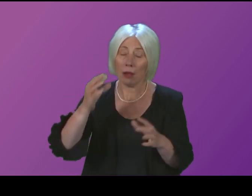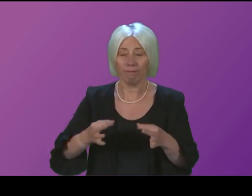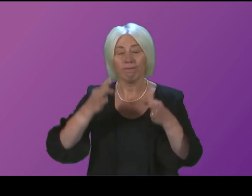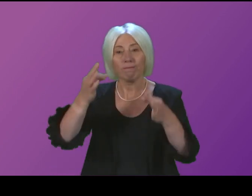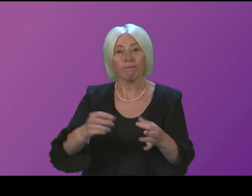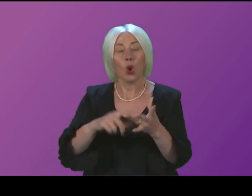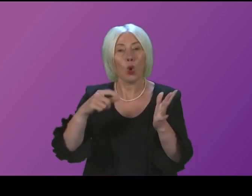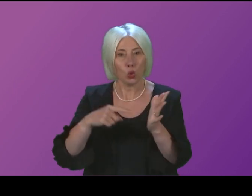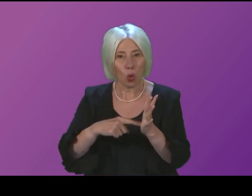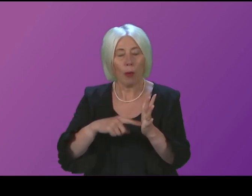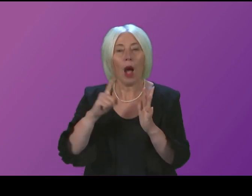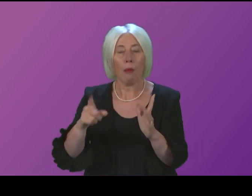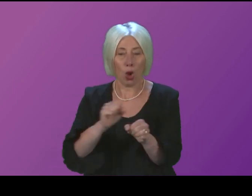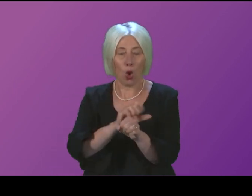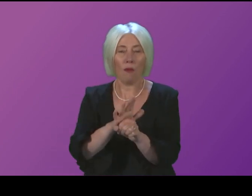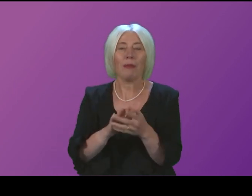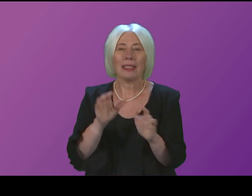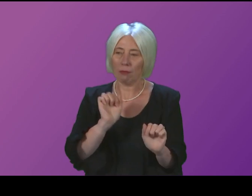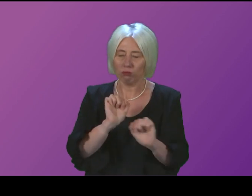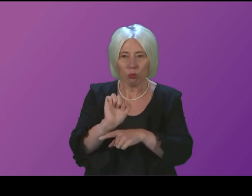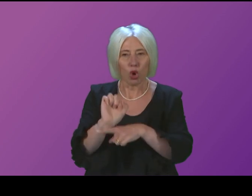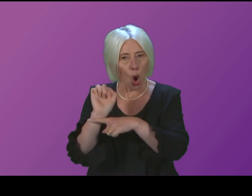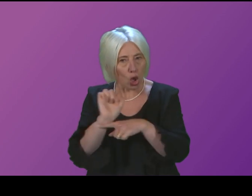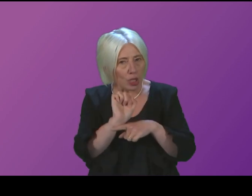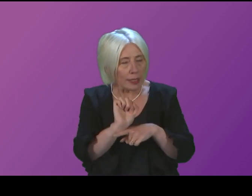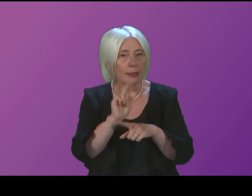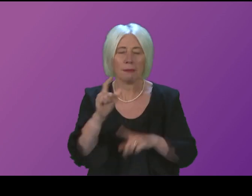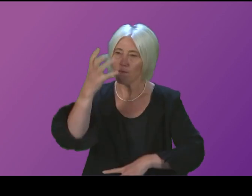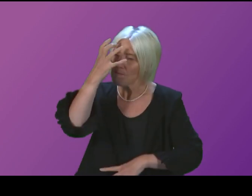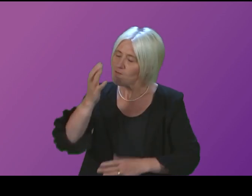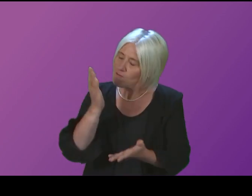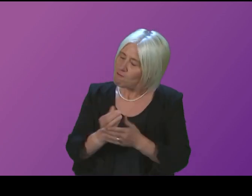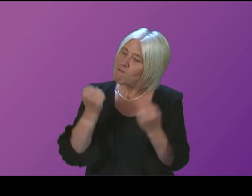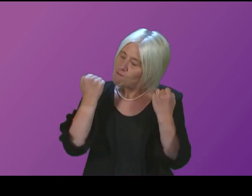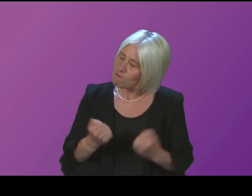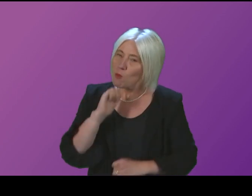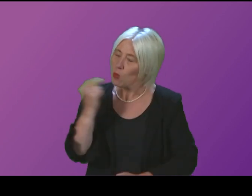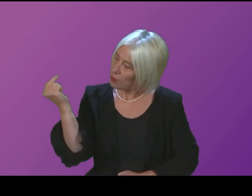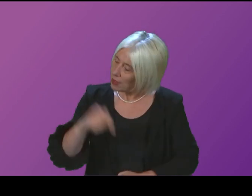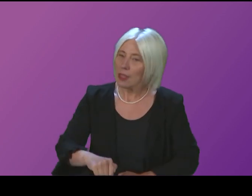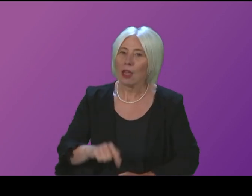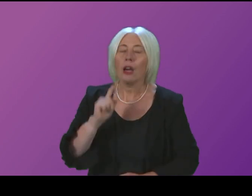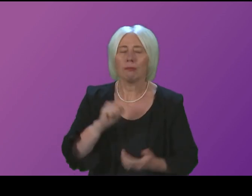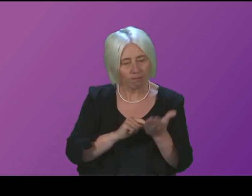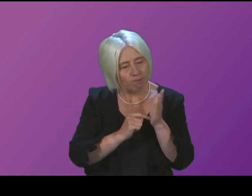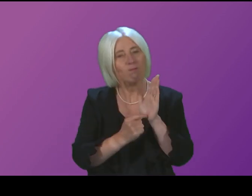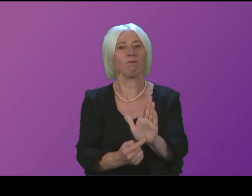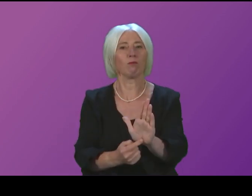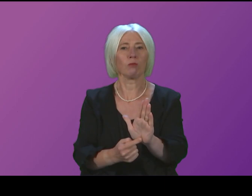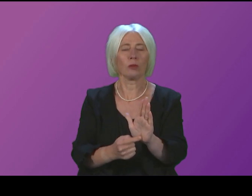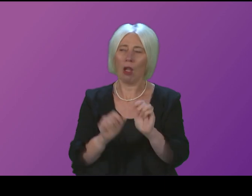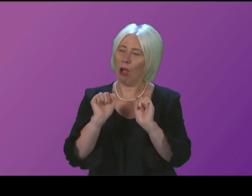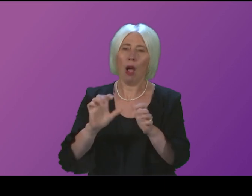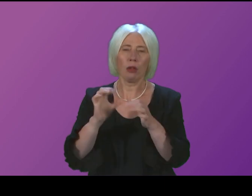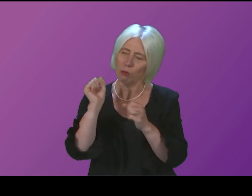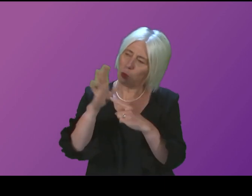that precautions were in place. But Her Majesty was determined to join us and demonstrated the importance of her